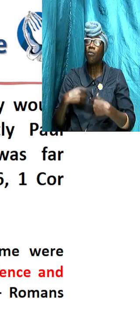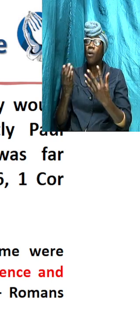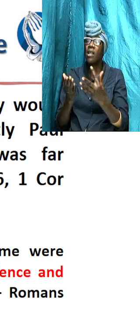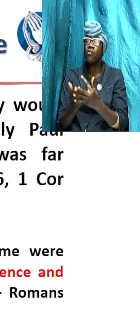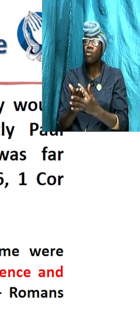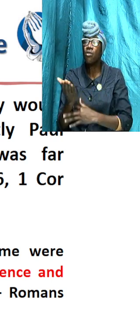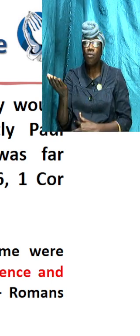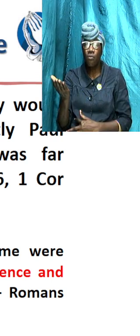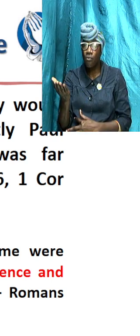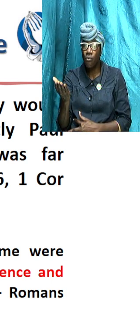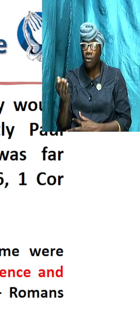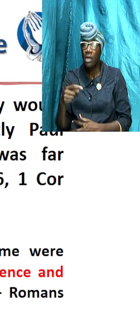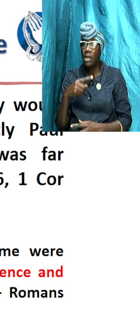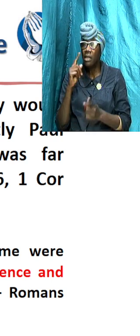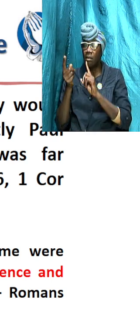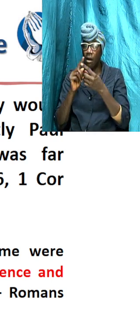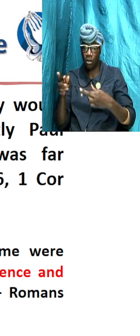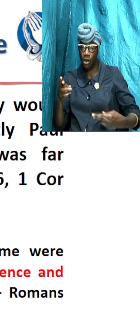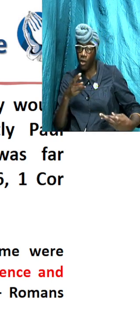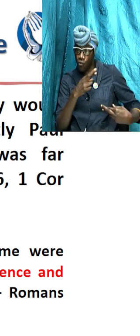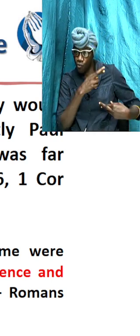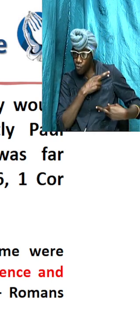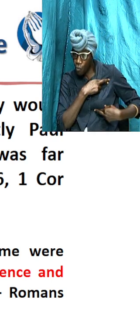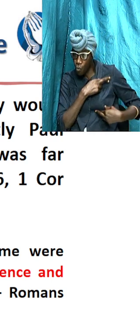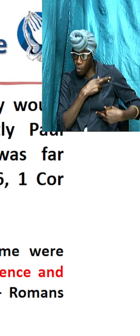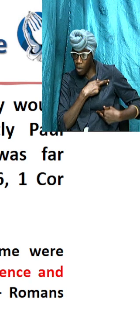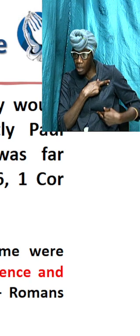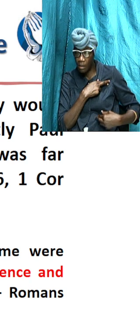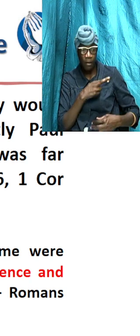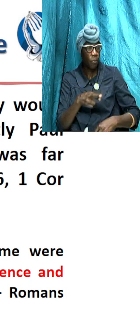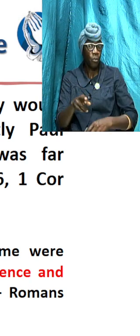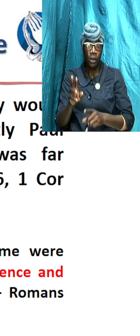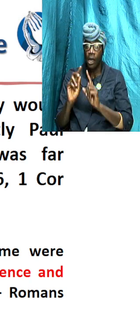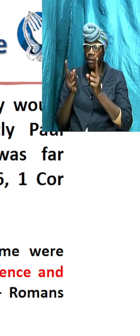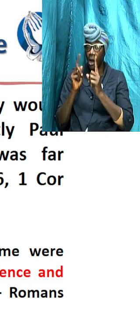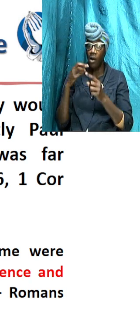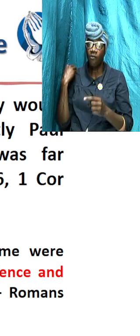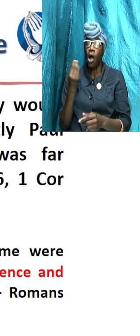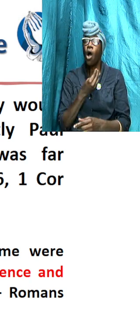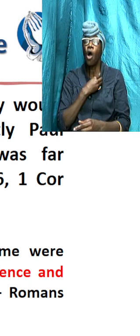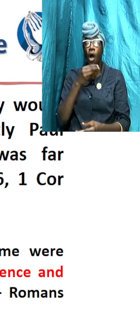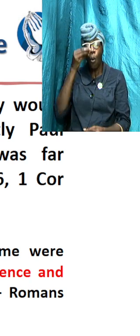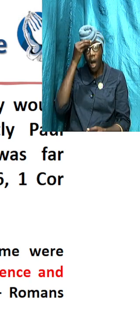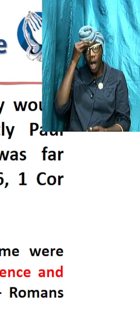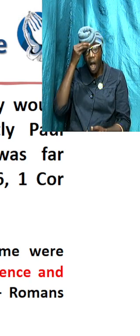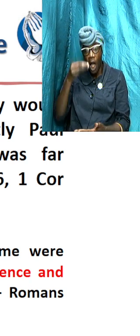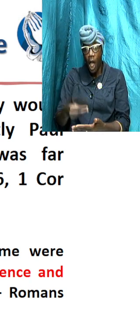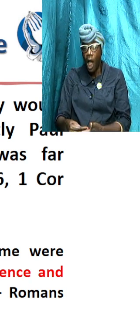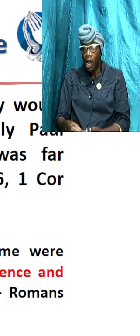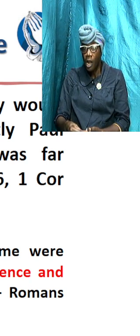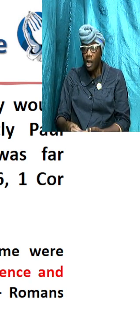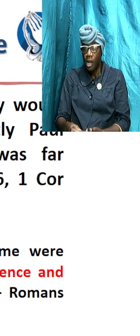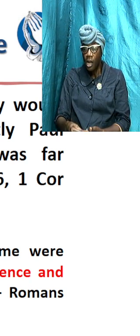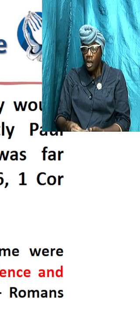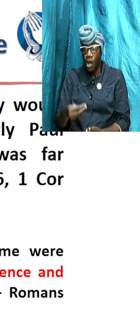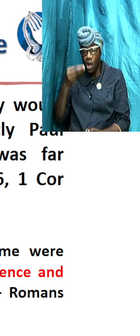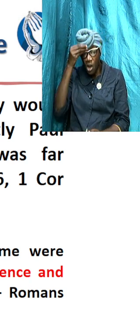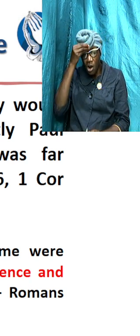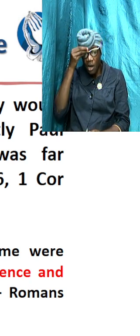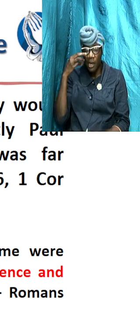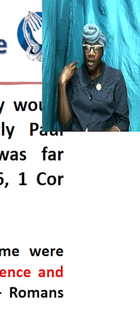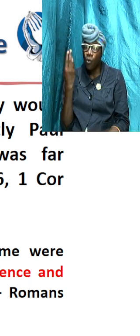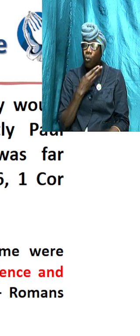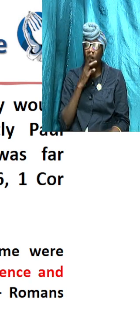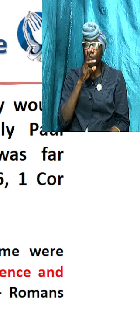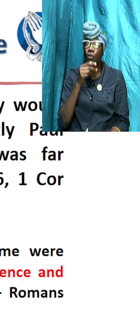and he mentioned this to the Romans, he said they were written for our learning, that we, through patience and comfort